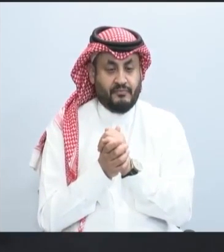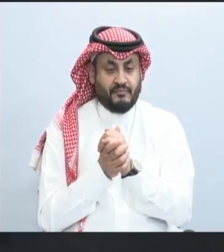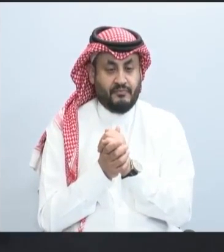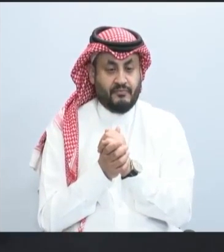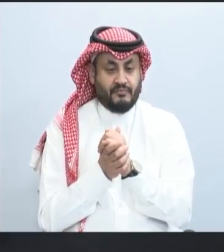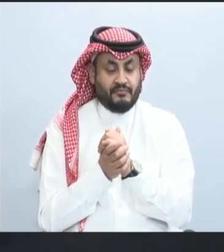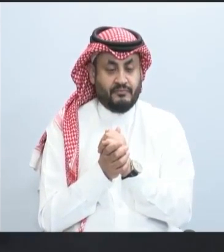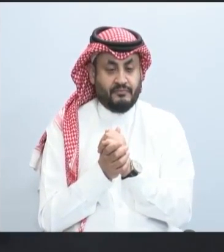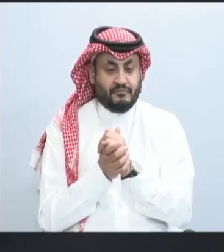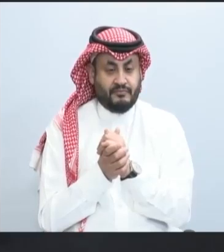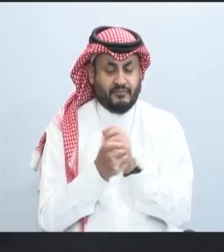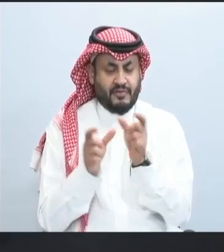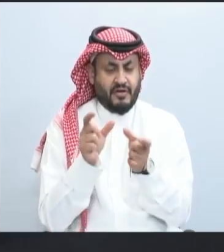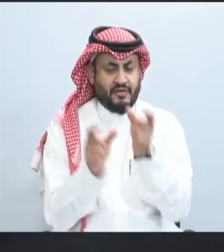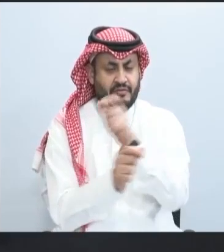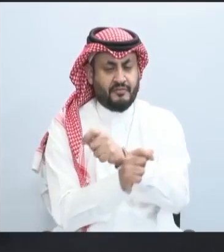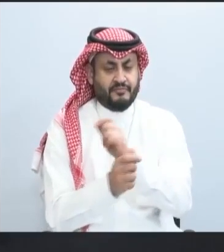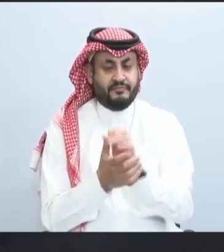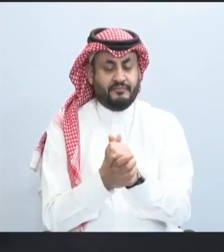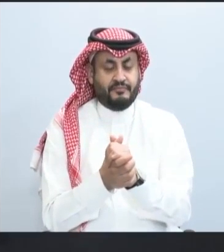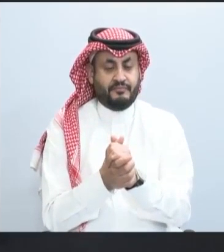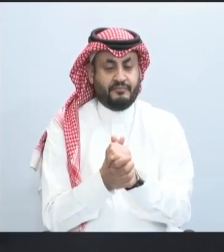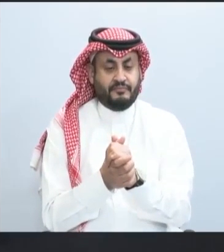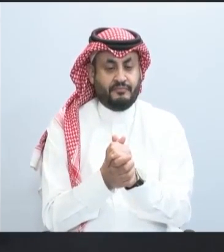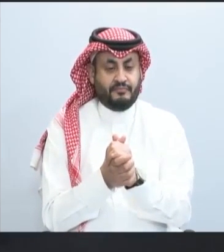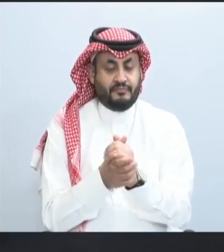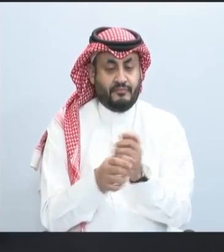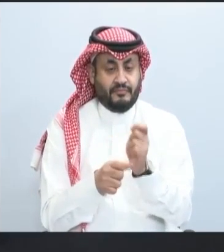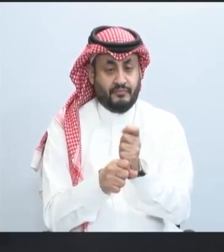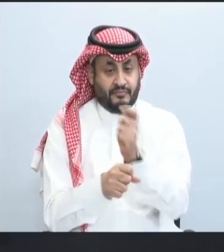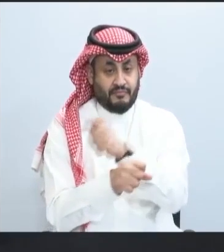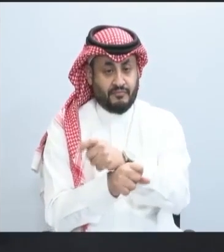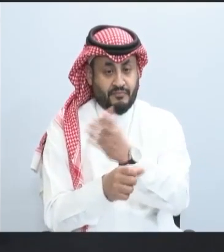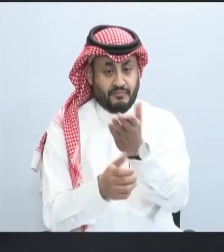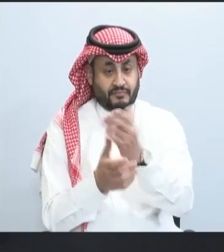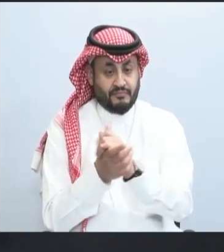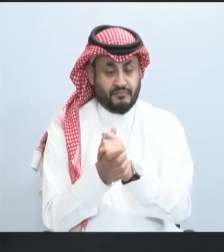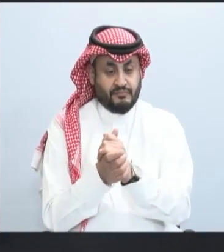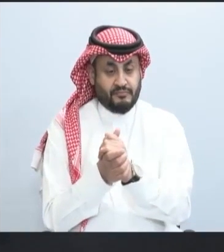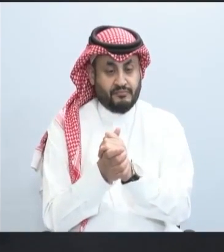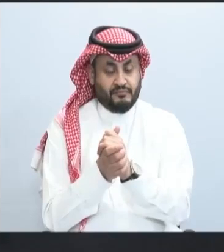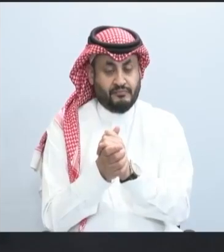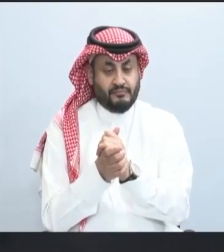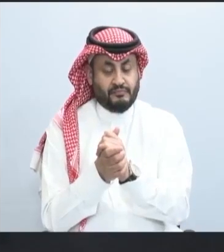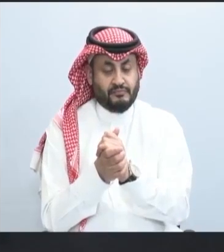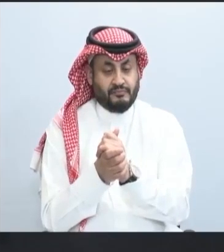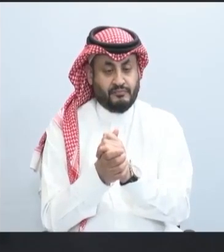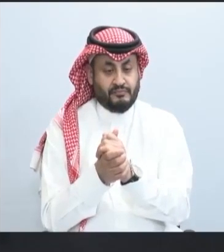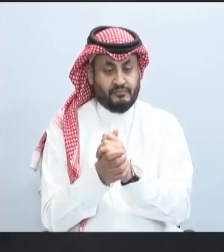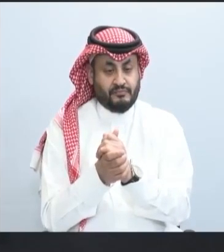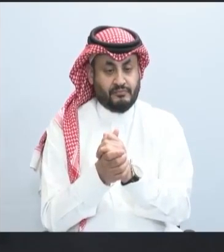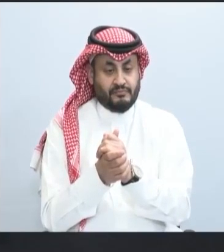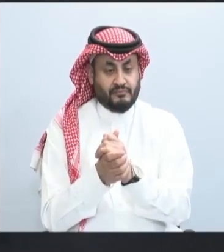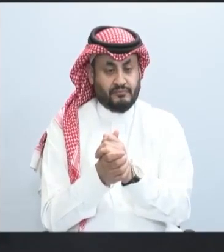write? Simple, by choosing to change the object pronouns. Like,